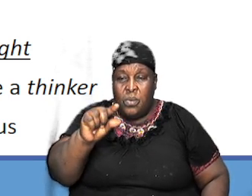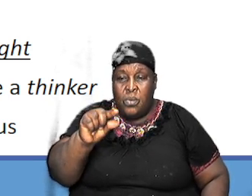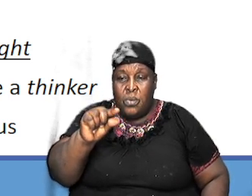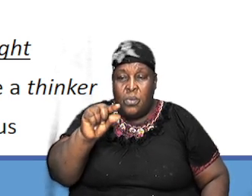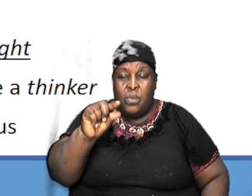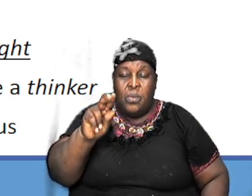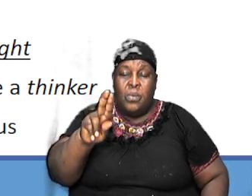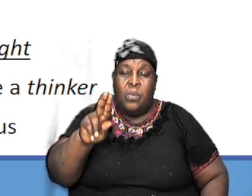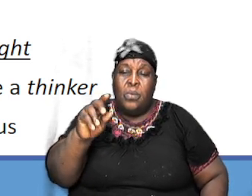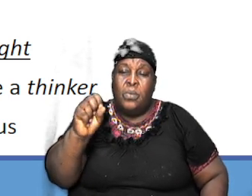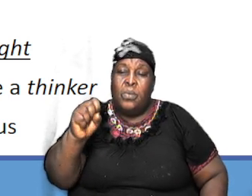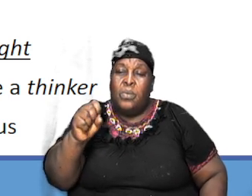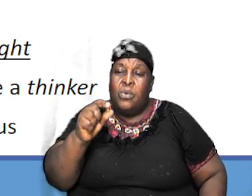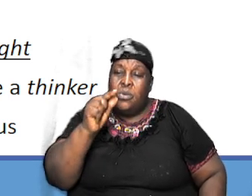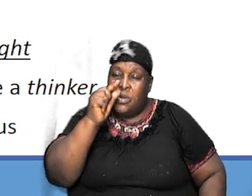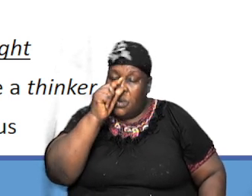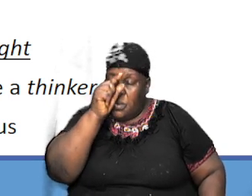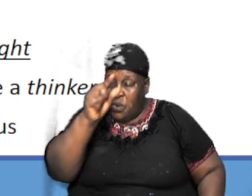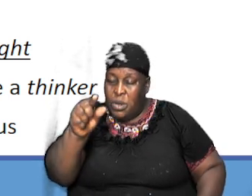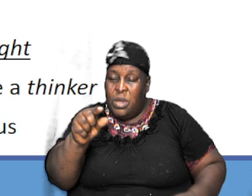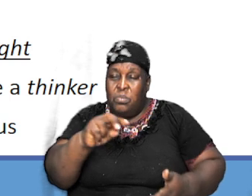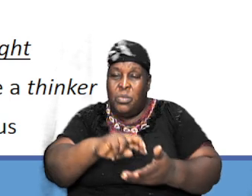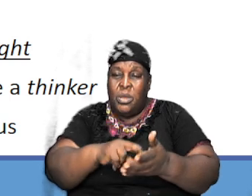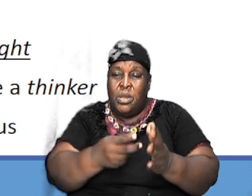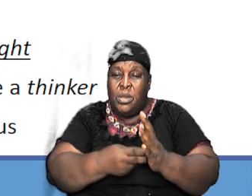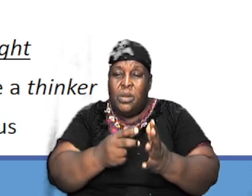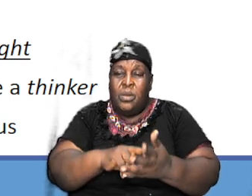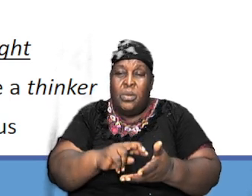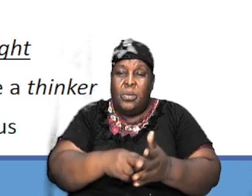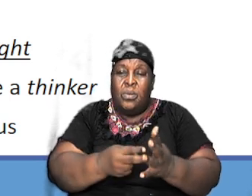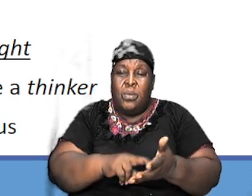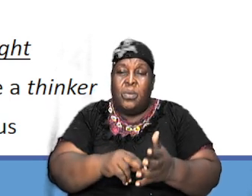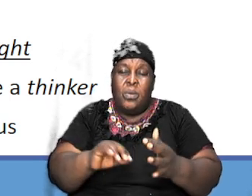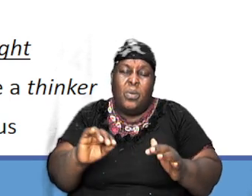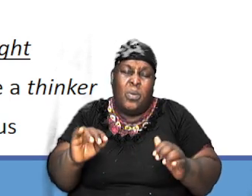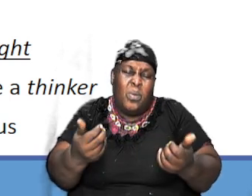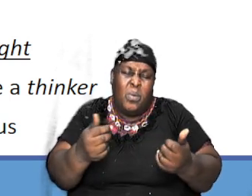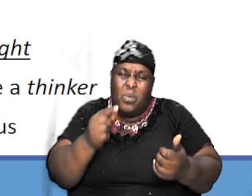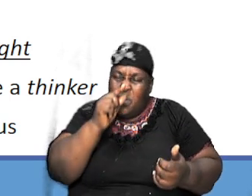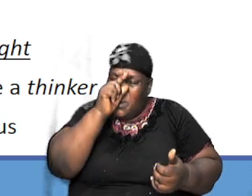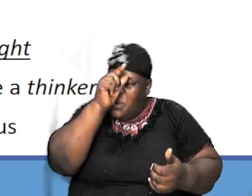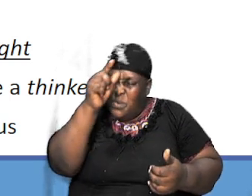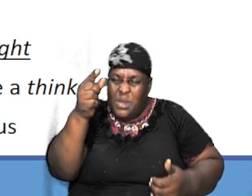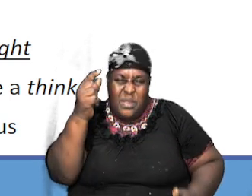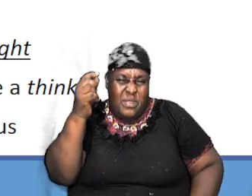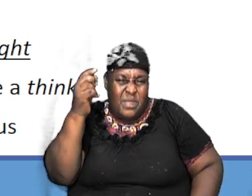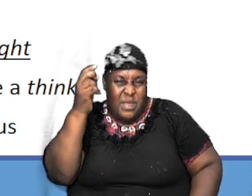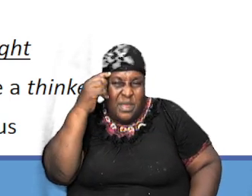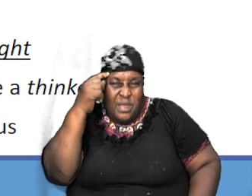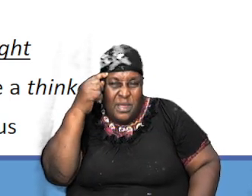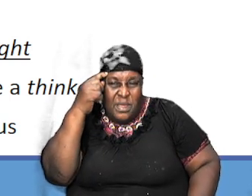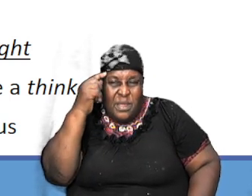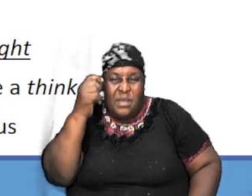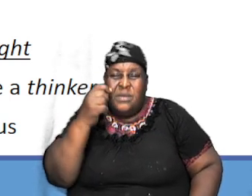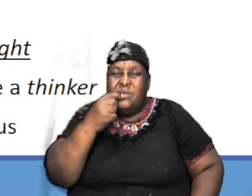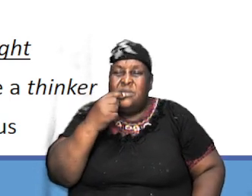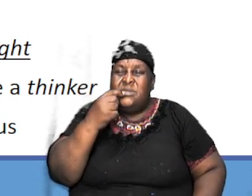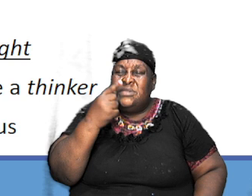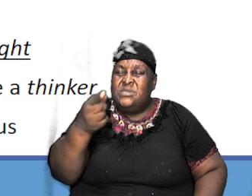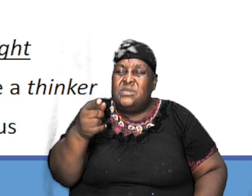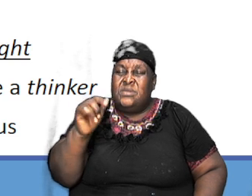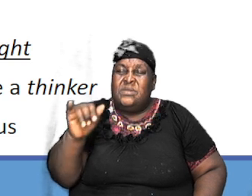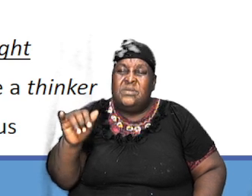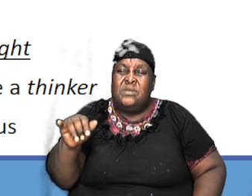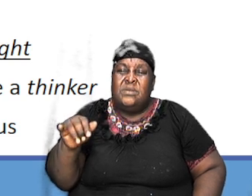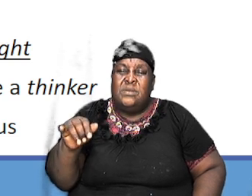term. And what the Jews, how the Greek thinks, how the Greek thinks, the Greek said that